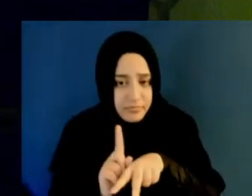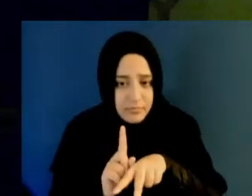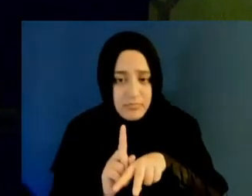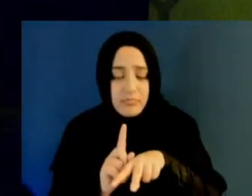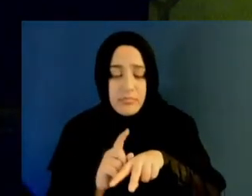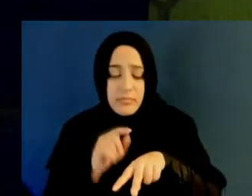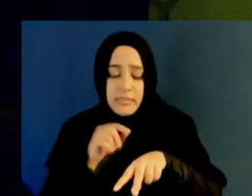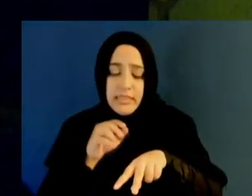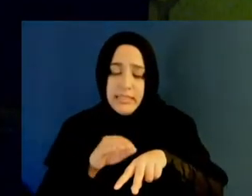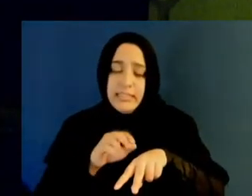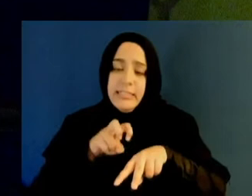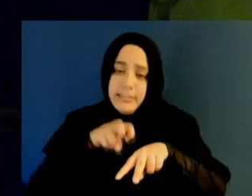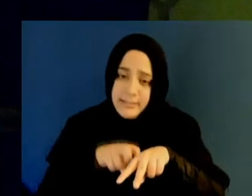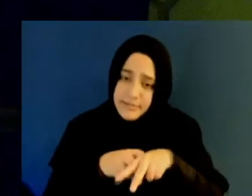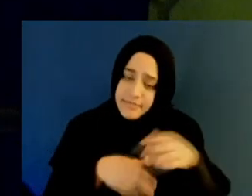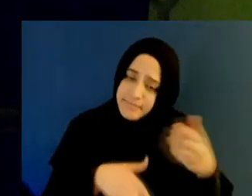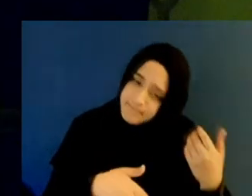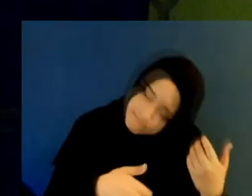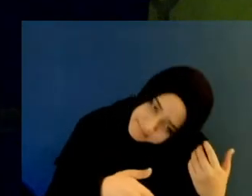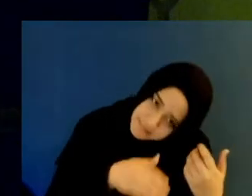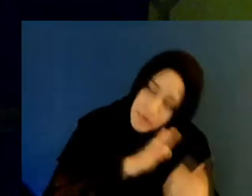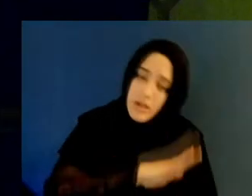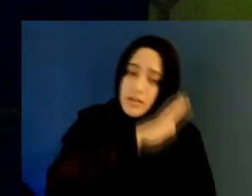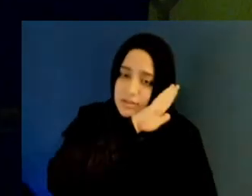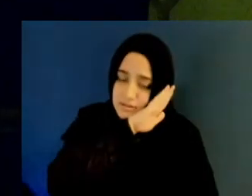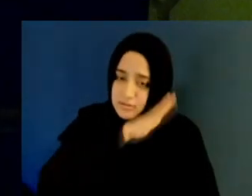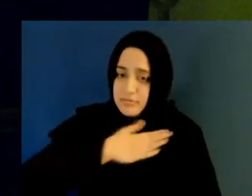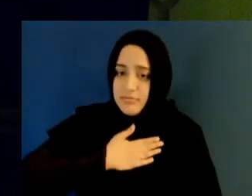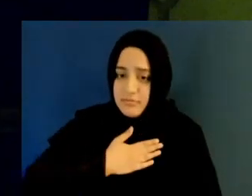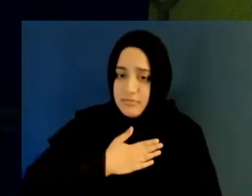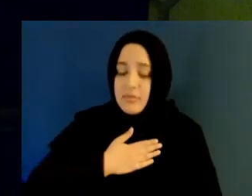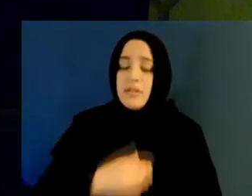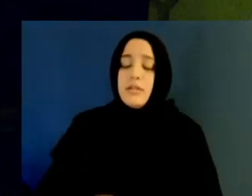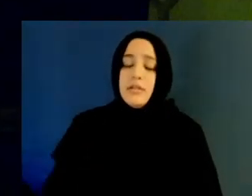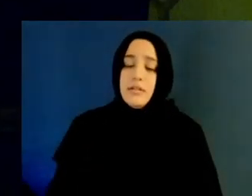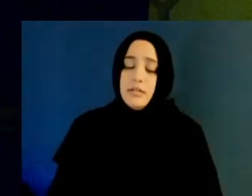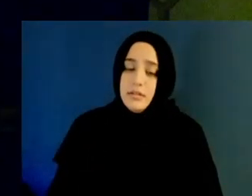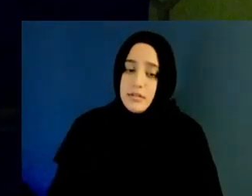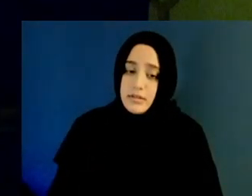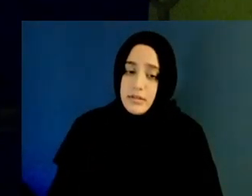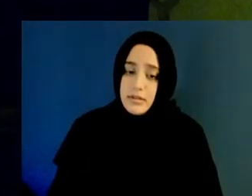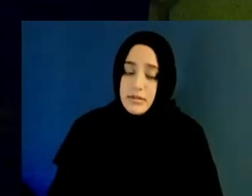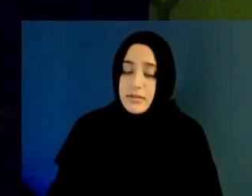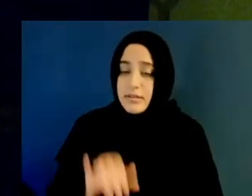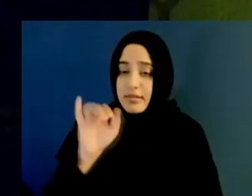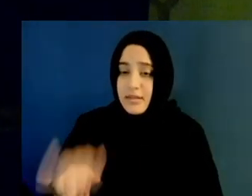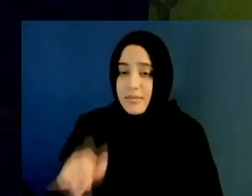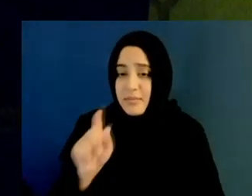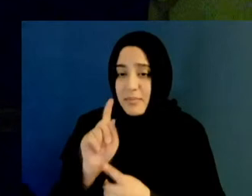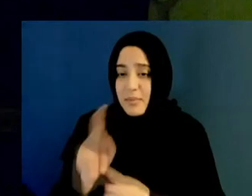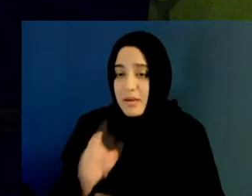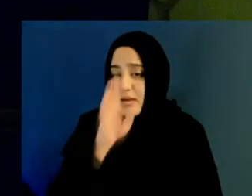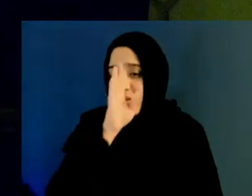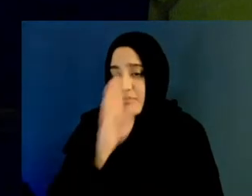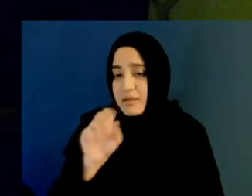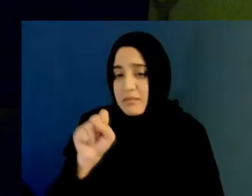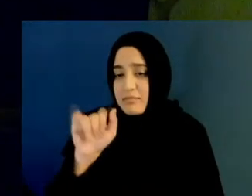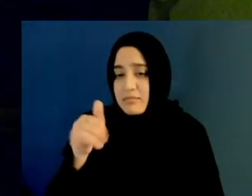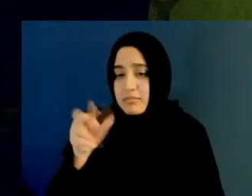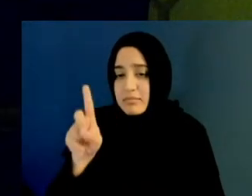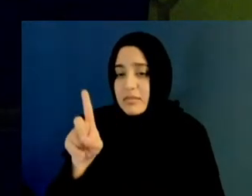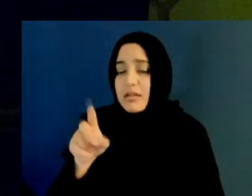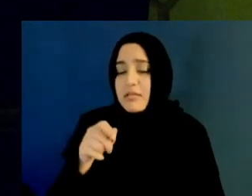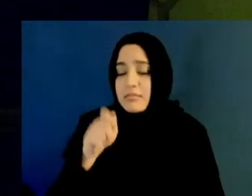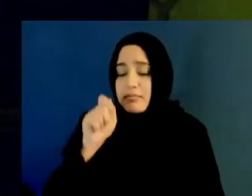of Imam Zainul Abidin. At one moment, Imam Zainul Abidin opened his eyes. He